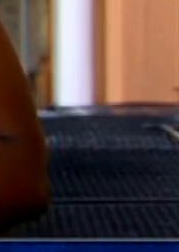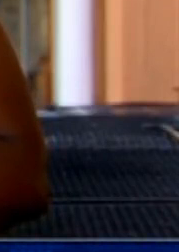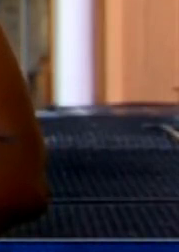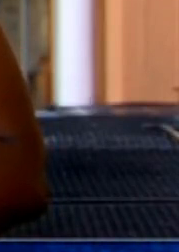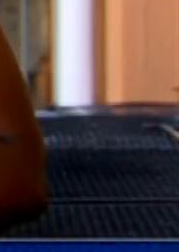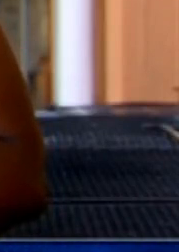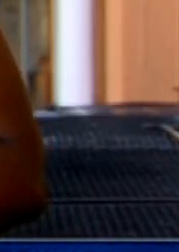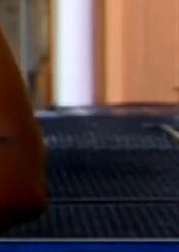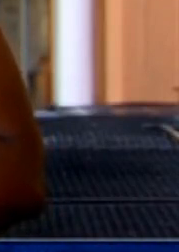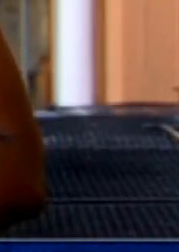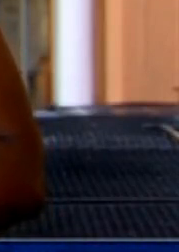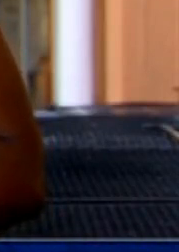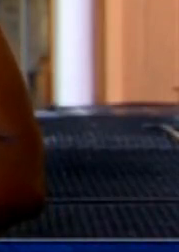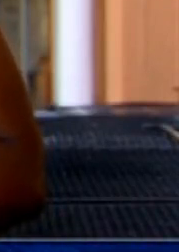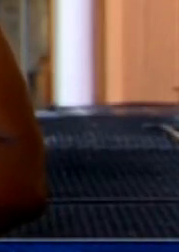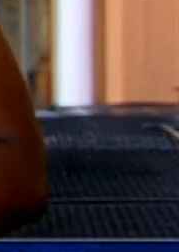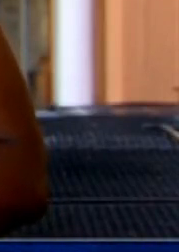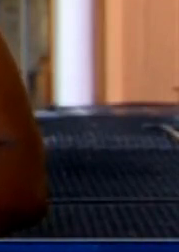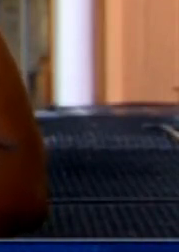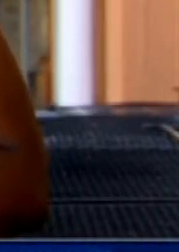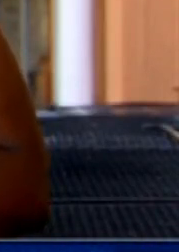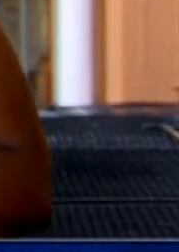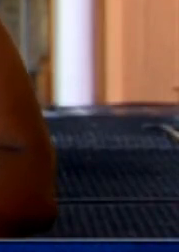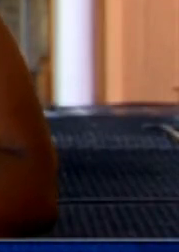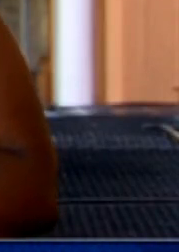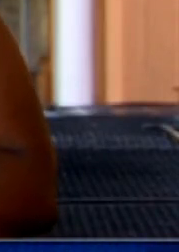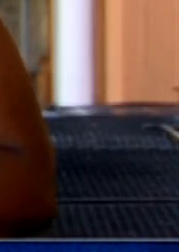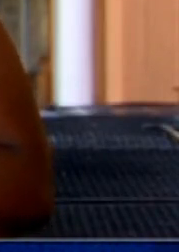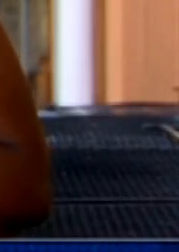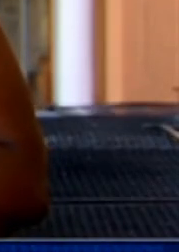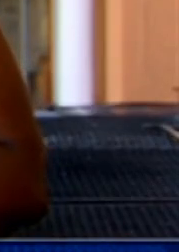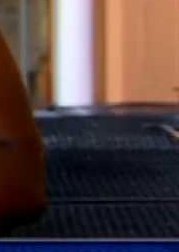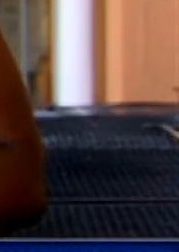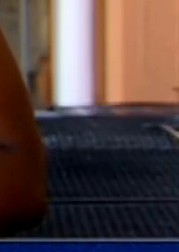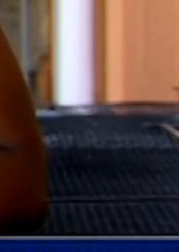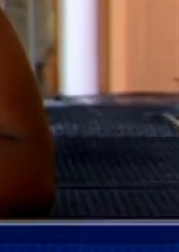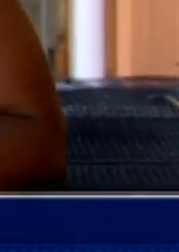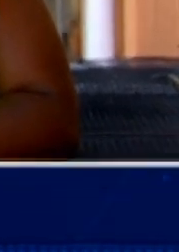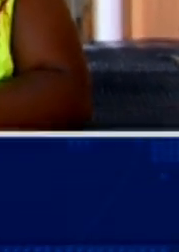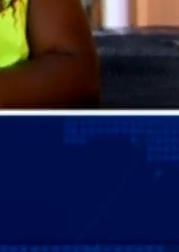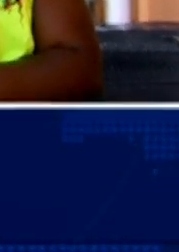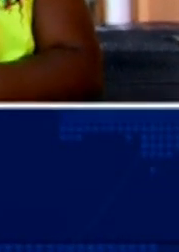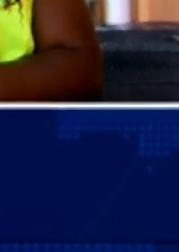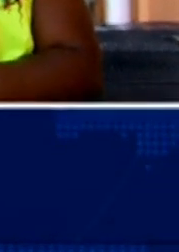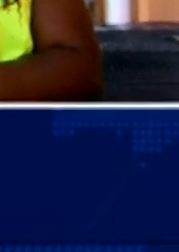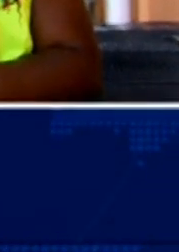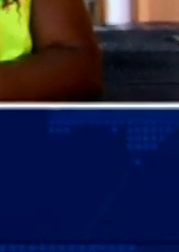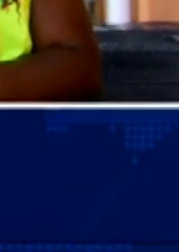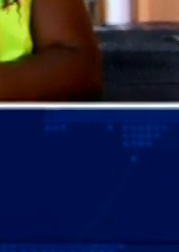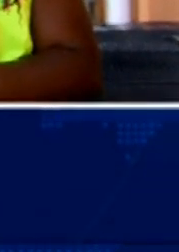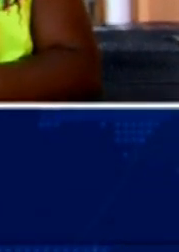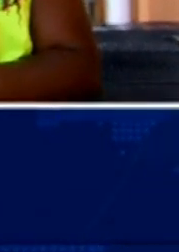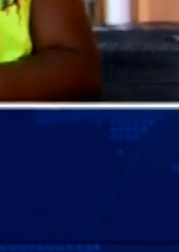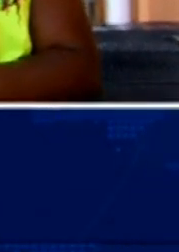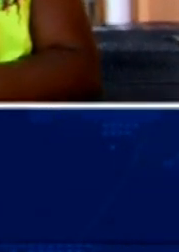seeing, which is a further humanitarian disaster. Desiree. Nozintombi, thank you so much for bringing us the